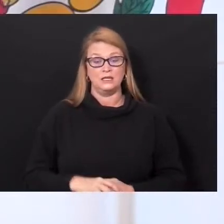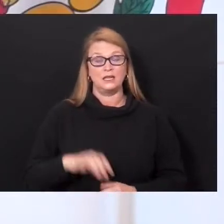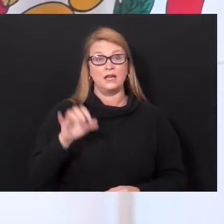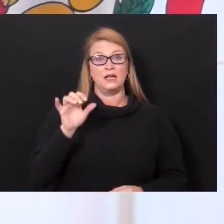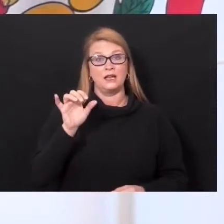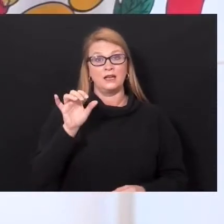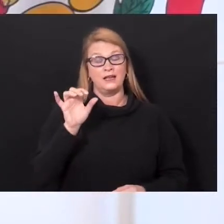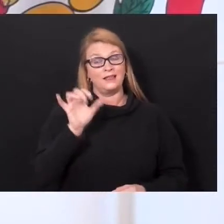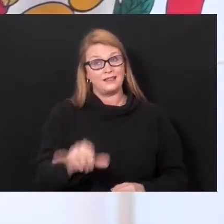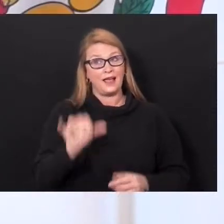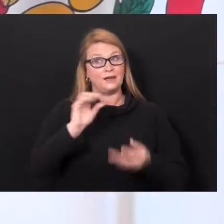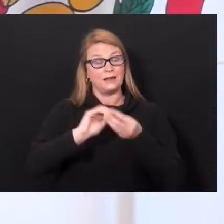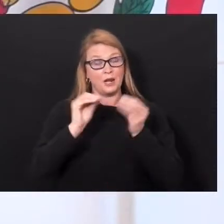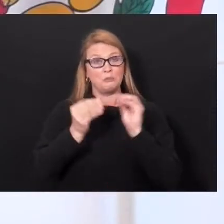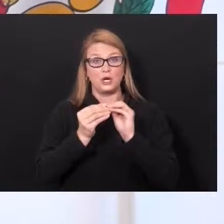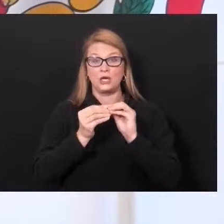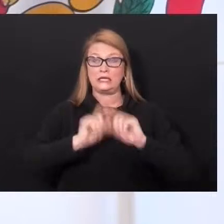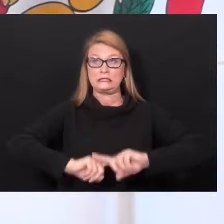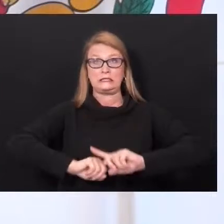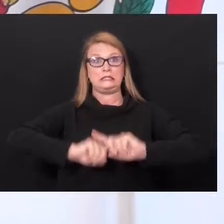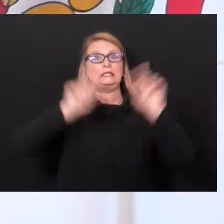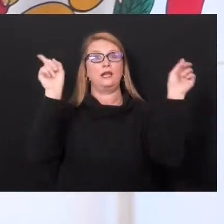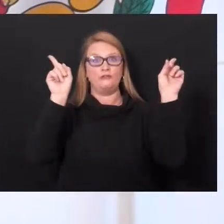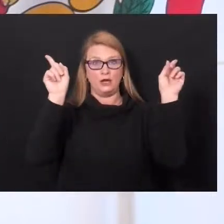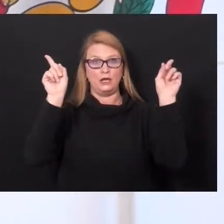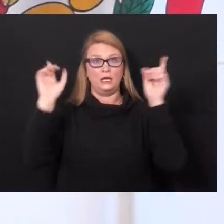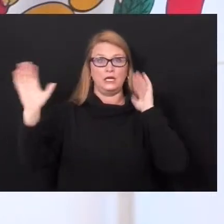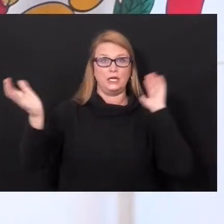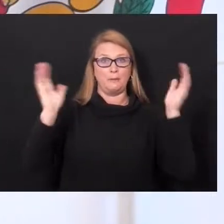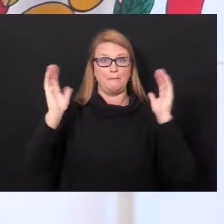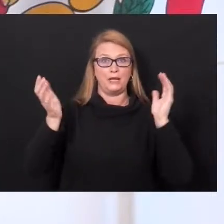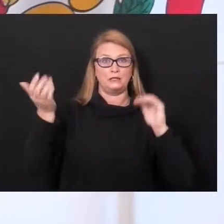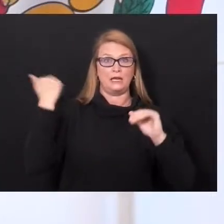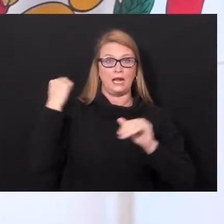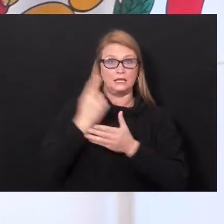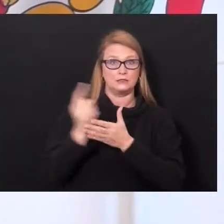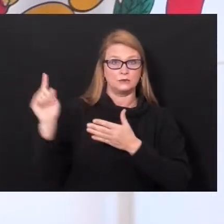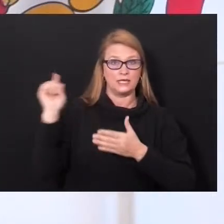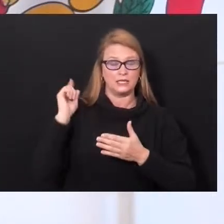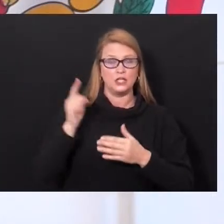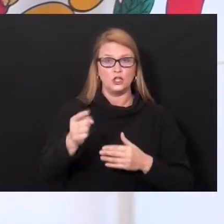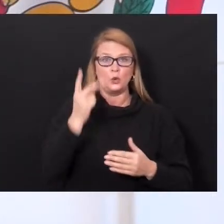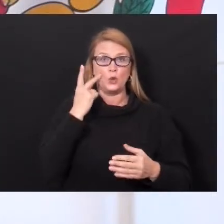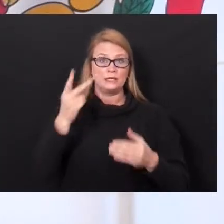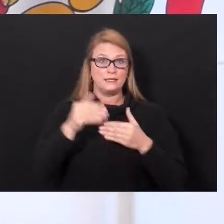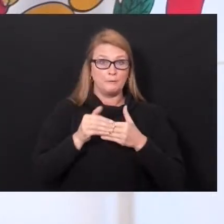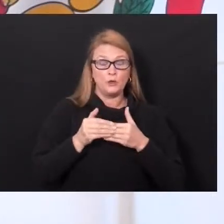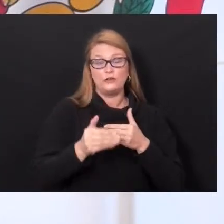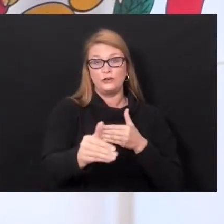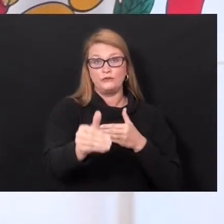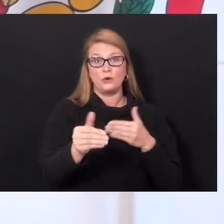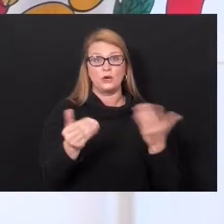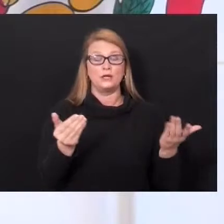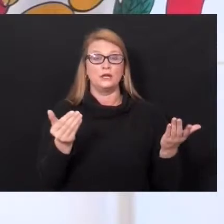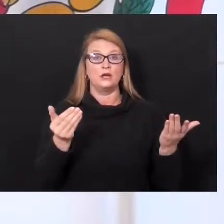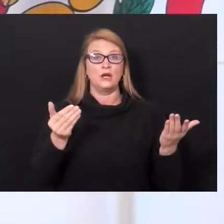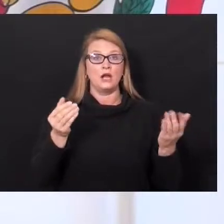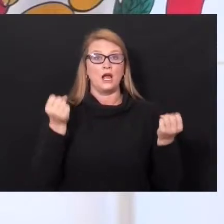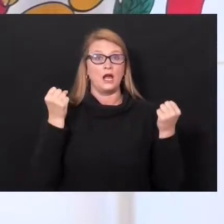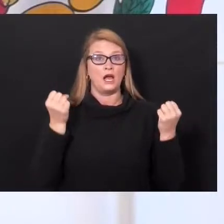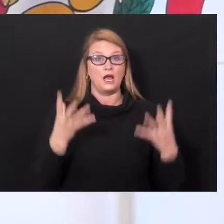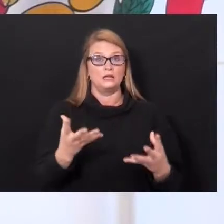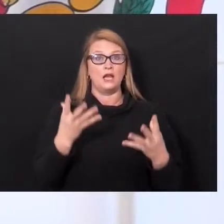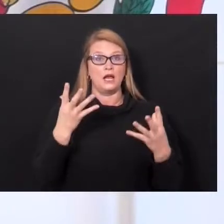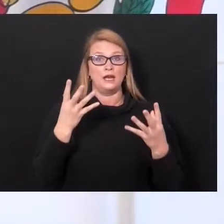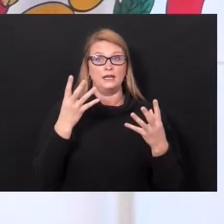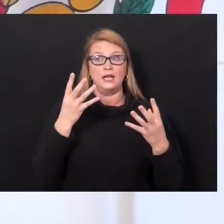is dramatically different and absolutely lower. And you'll see as we go forward, you'll see a lot of